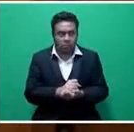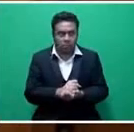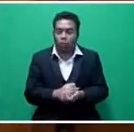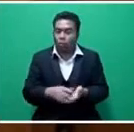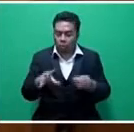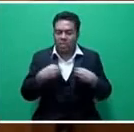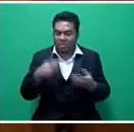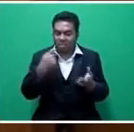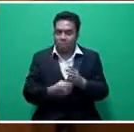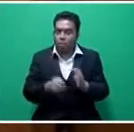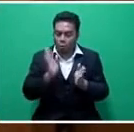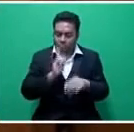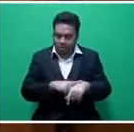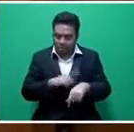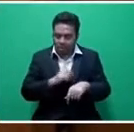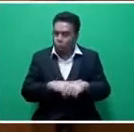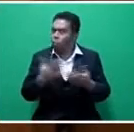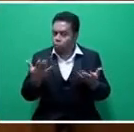time. However, we've also noted